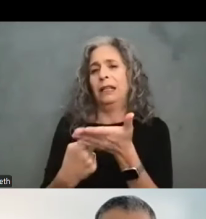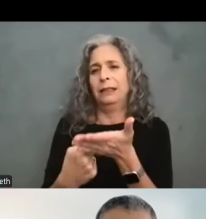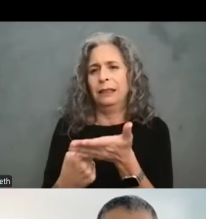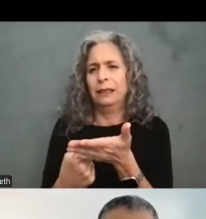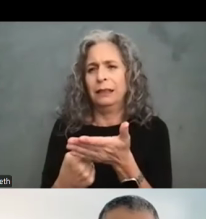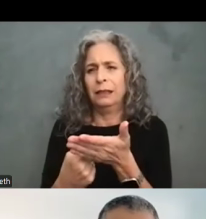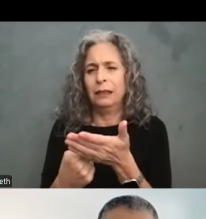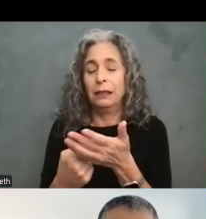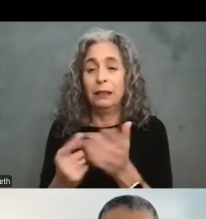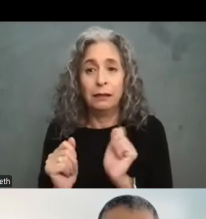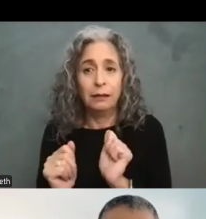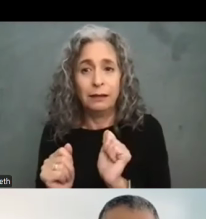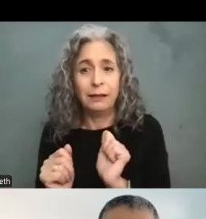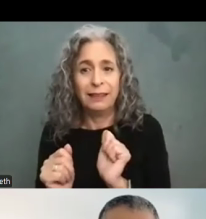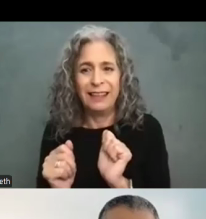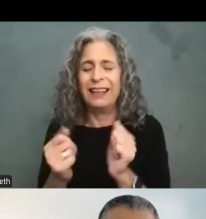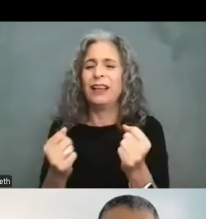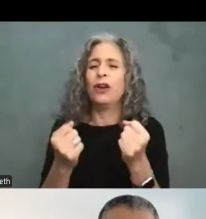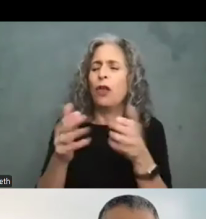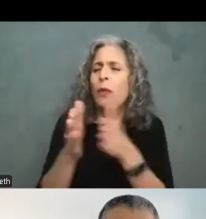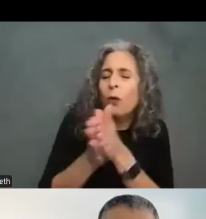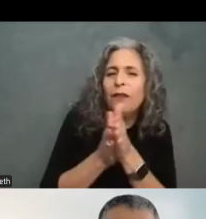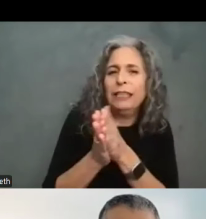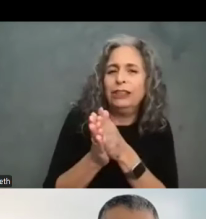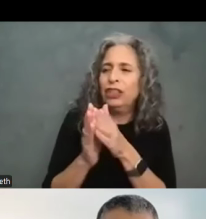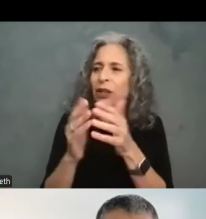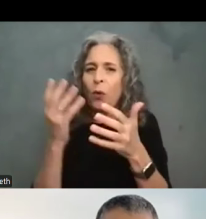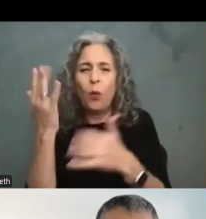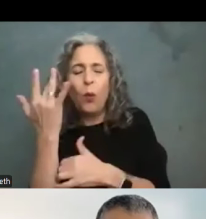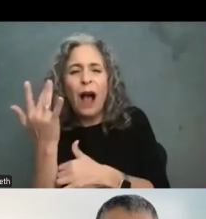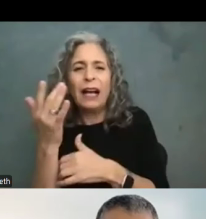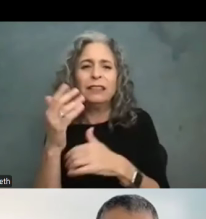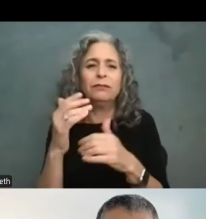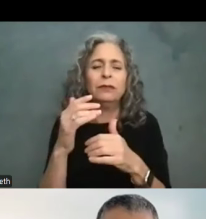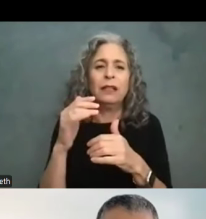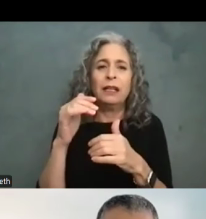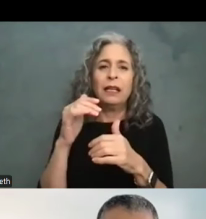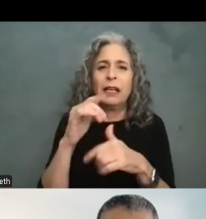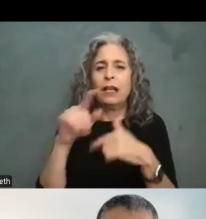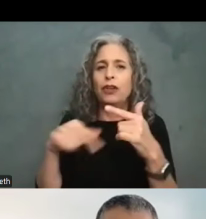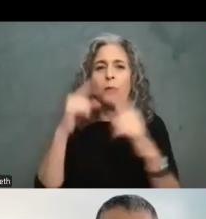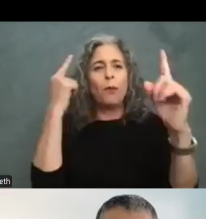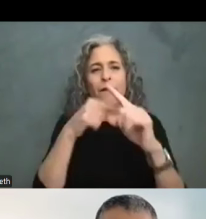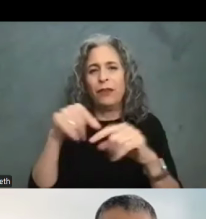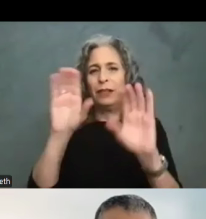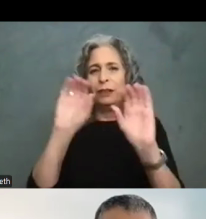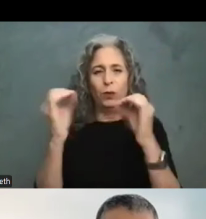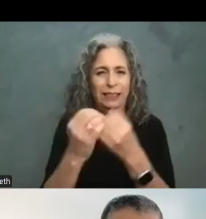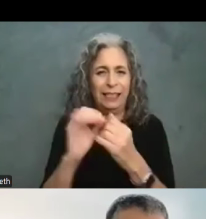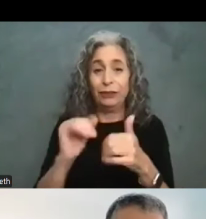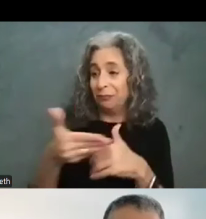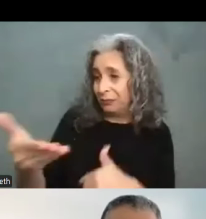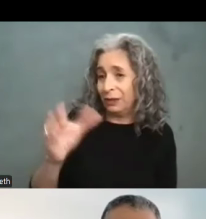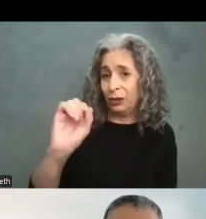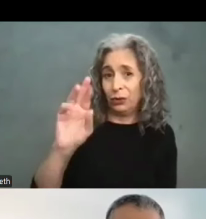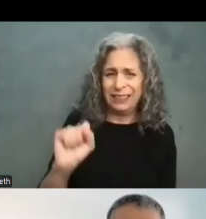about the drive and motivation of this great organization. Go ahead, Chris. Thank